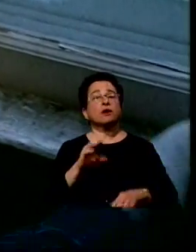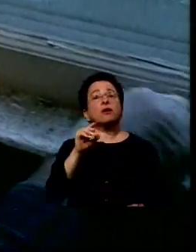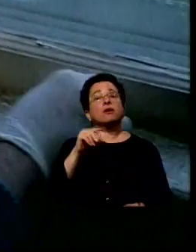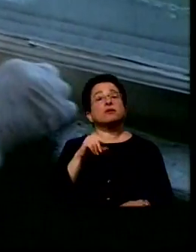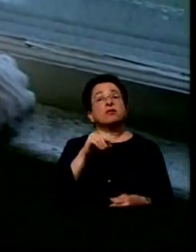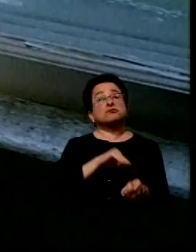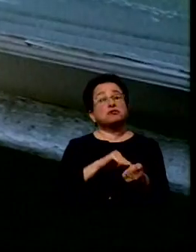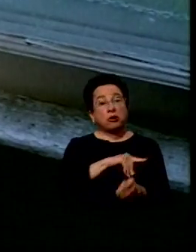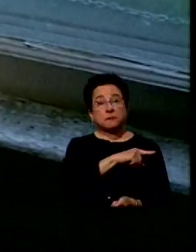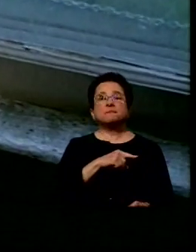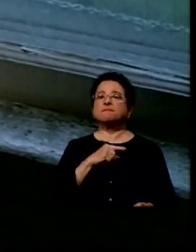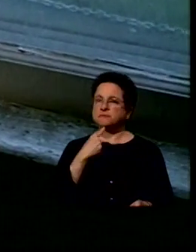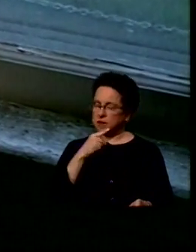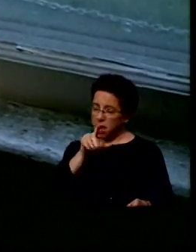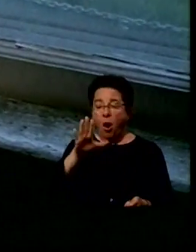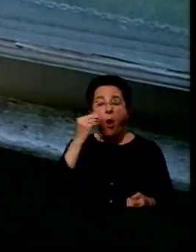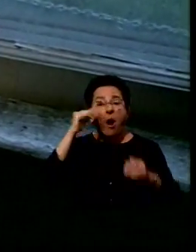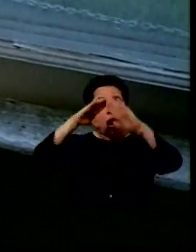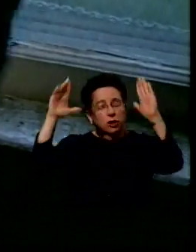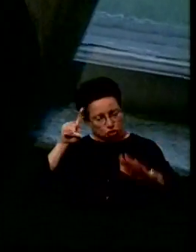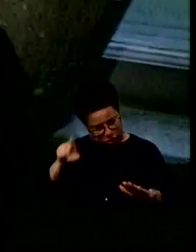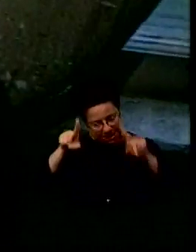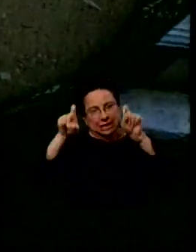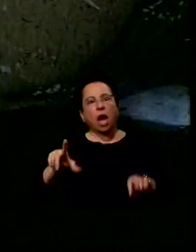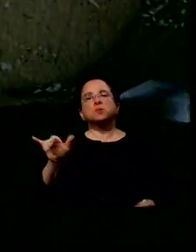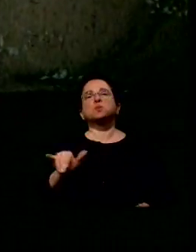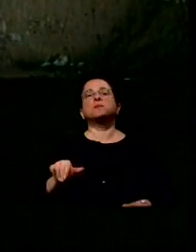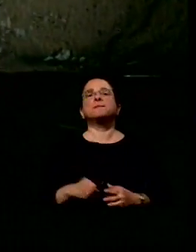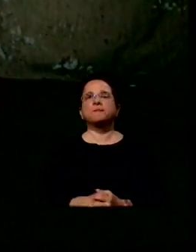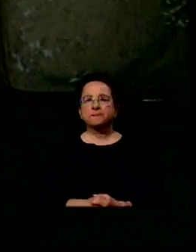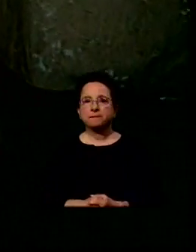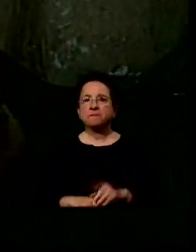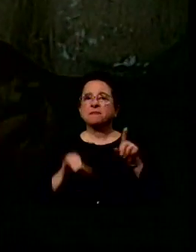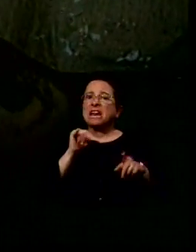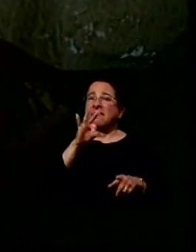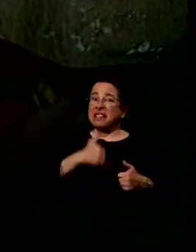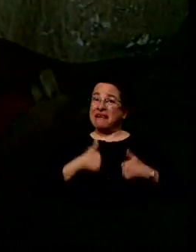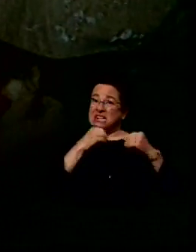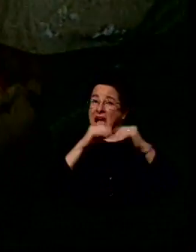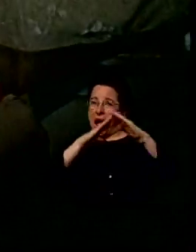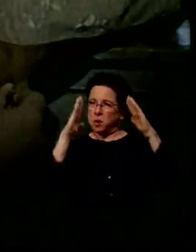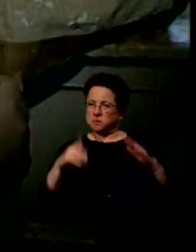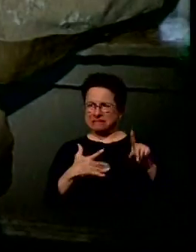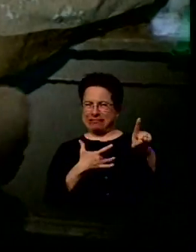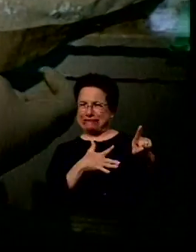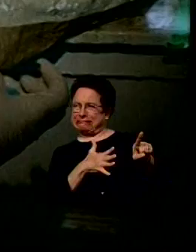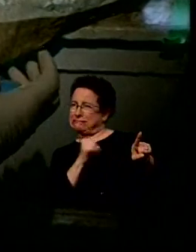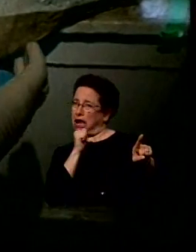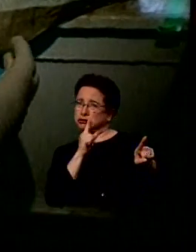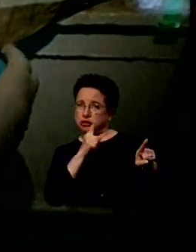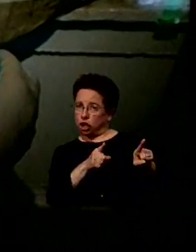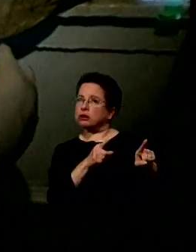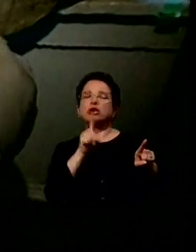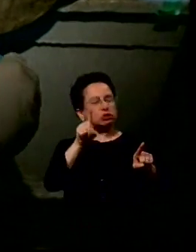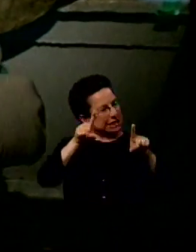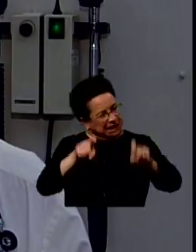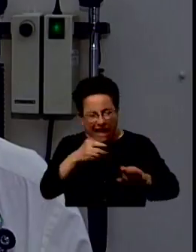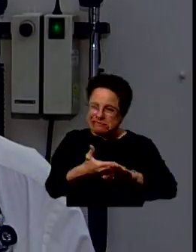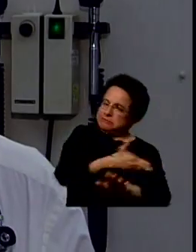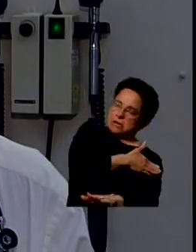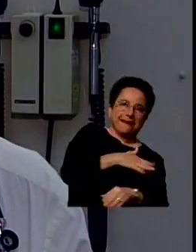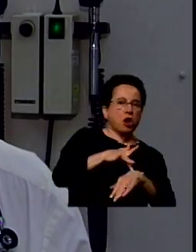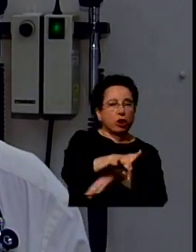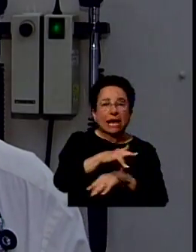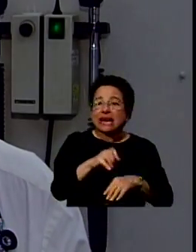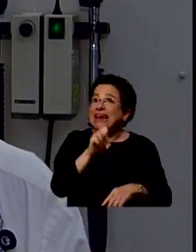age. Dr. Kennedy says you should have your home tested for lead as well. If you're living in a housing that you're concerned about,